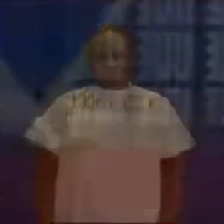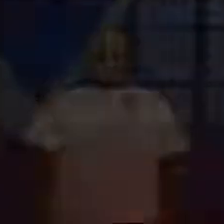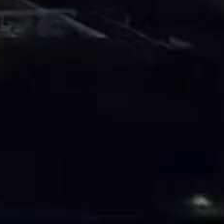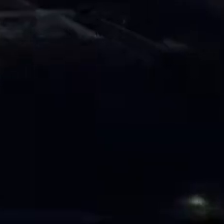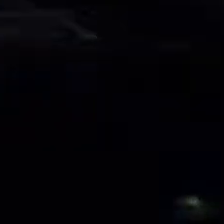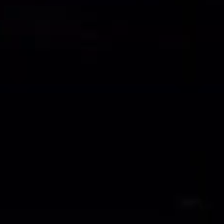Thank you.